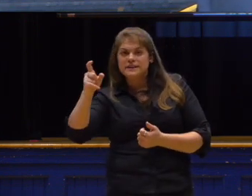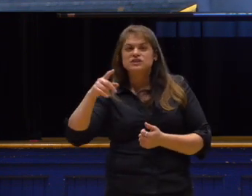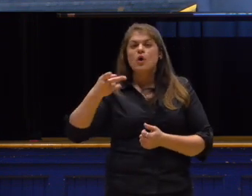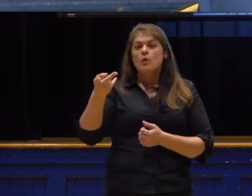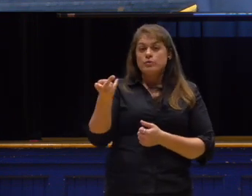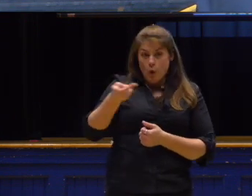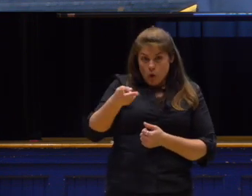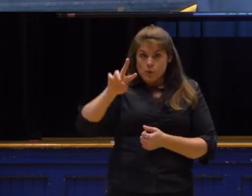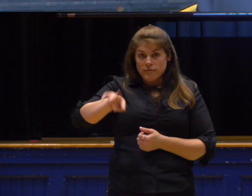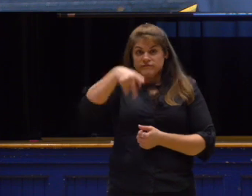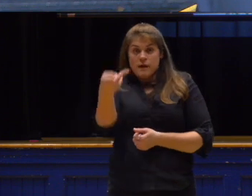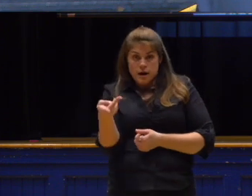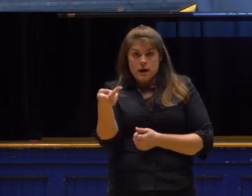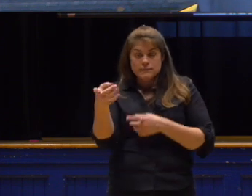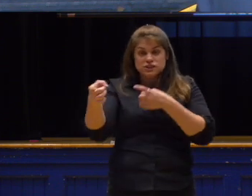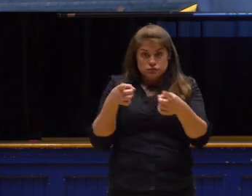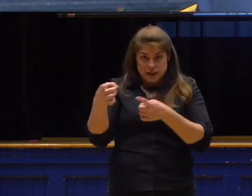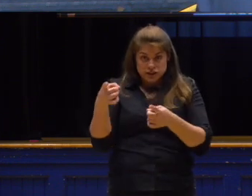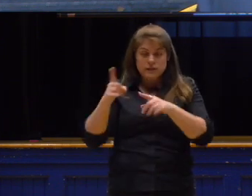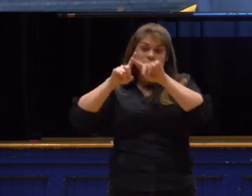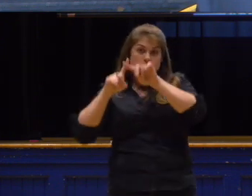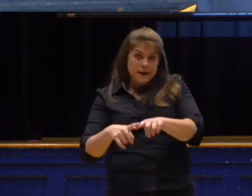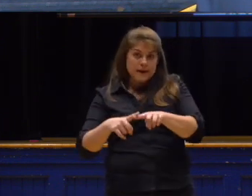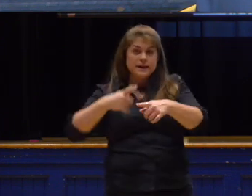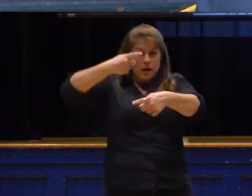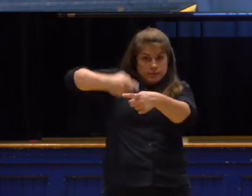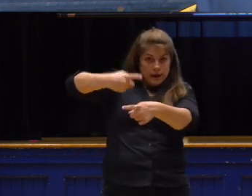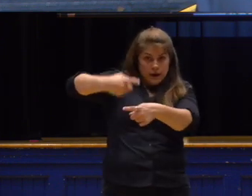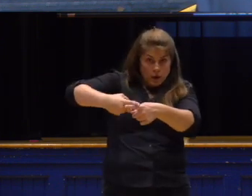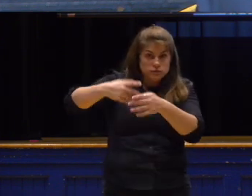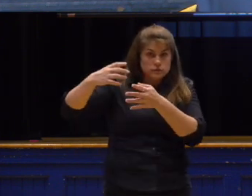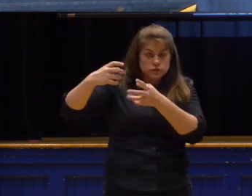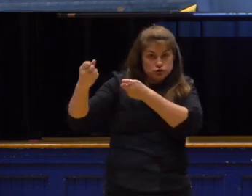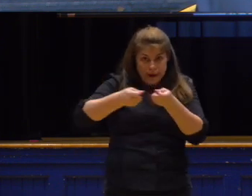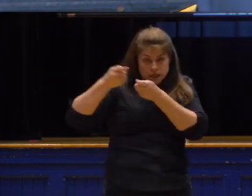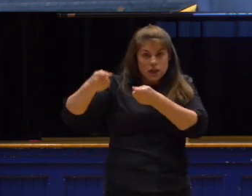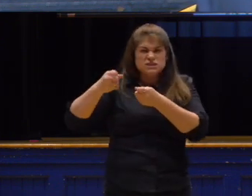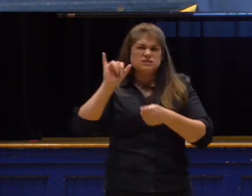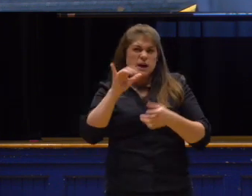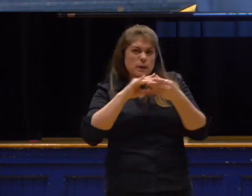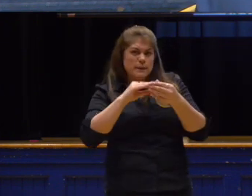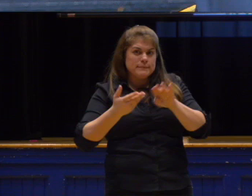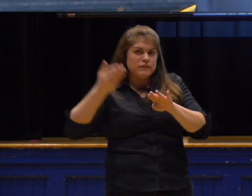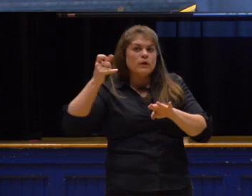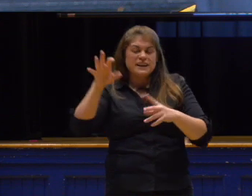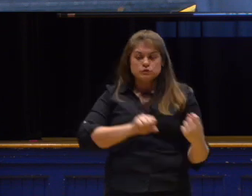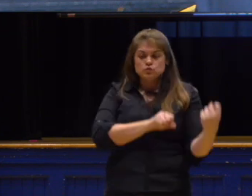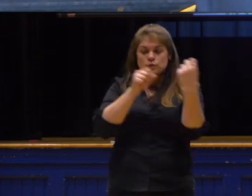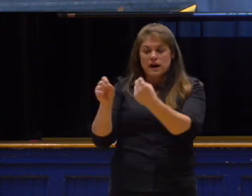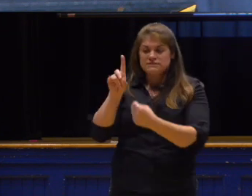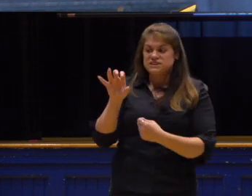flop directions. And based upon the traffic layout, if you are, as we mentioned before, if you are coming up Dickinson